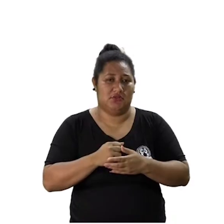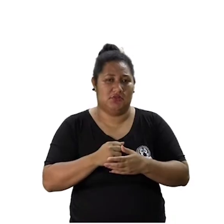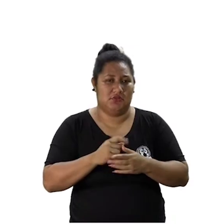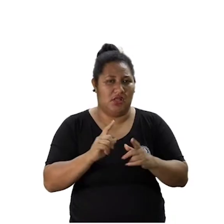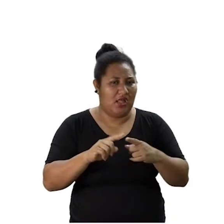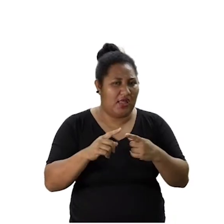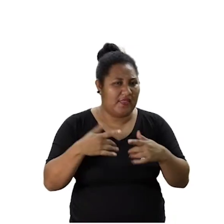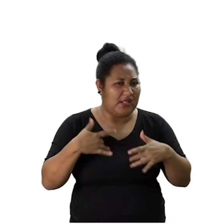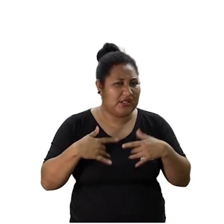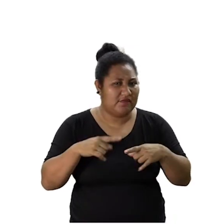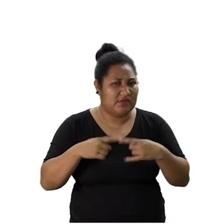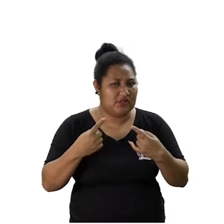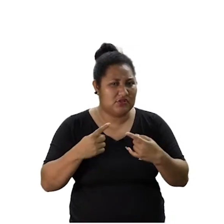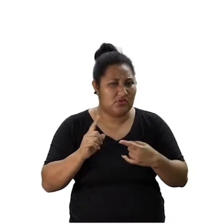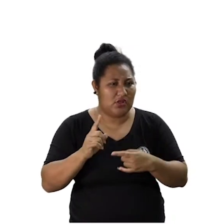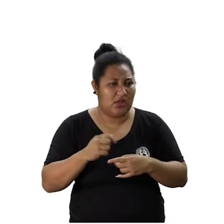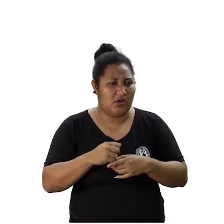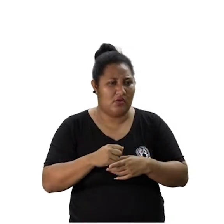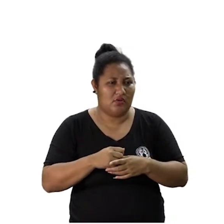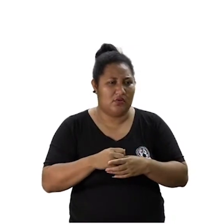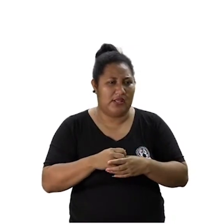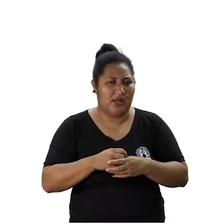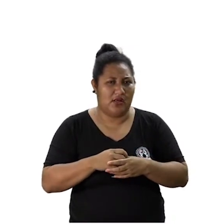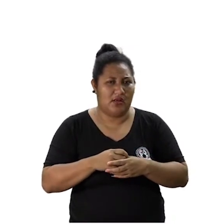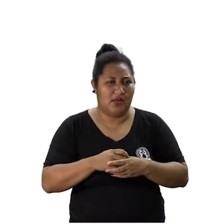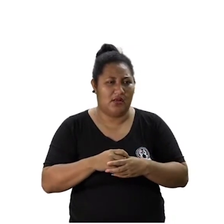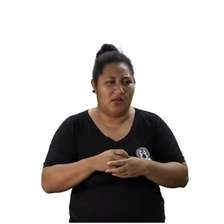Mai si mea ola pe o le tia nai tu mai nā.